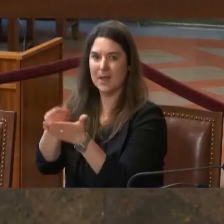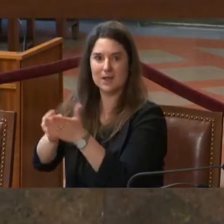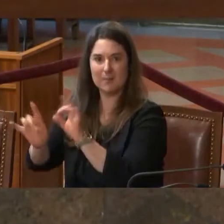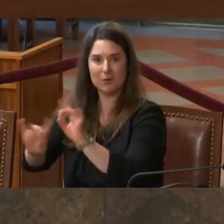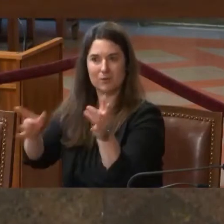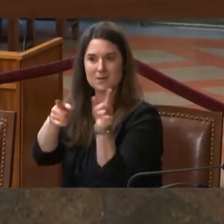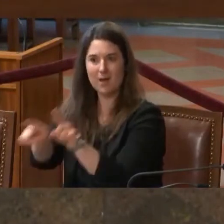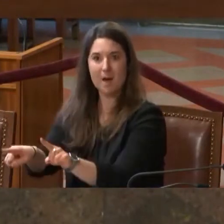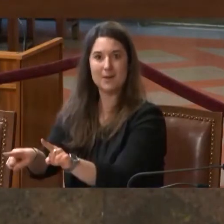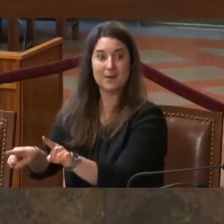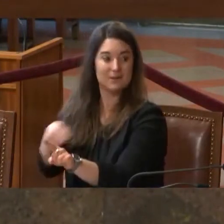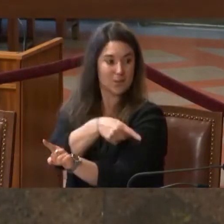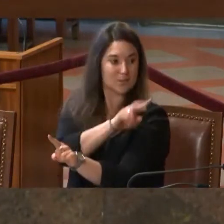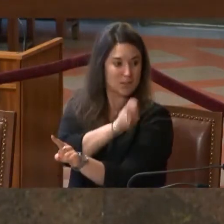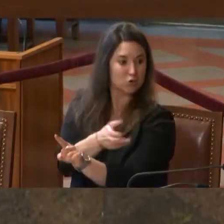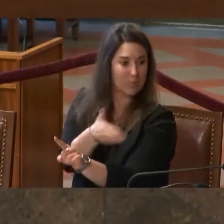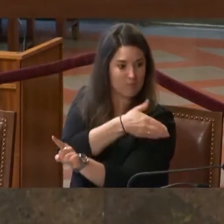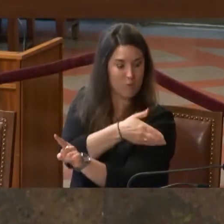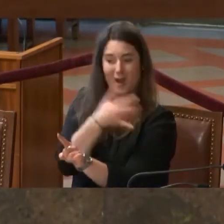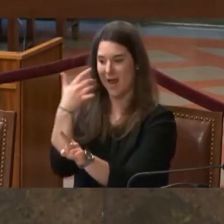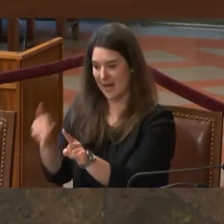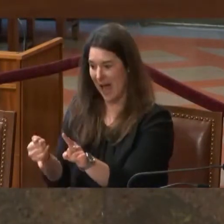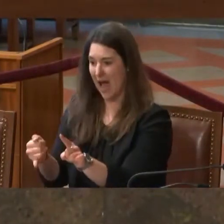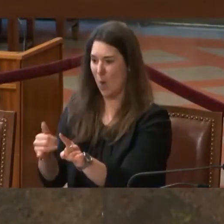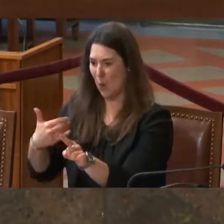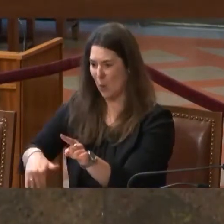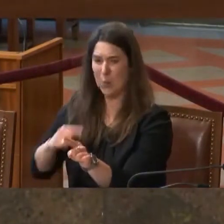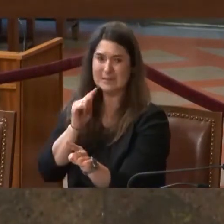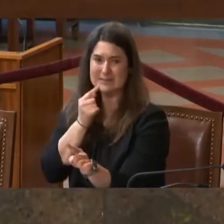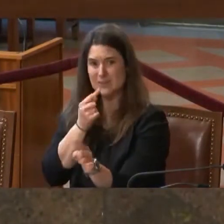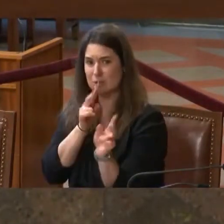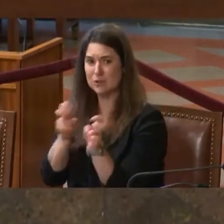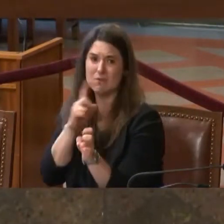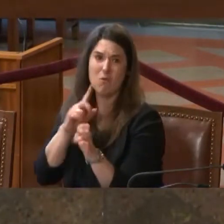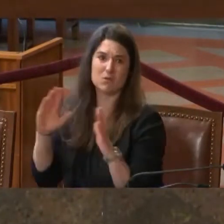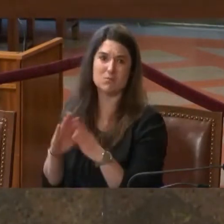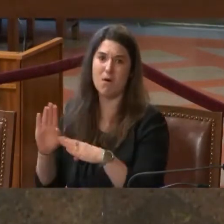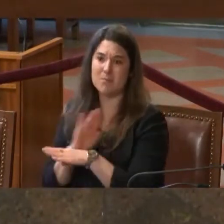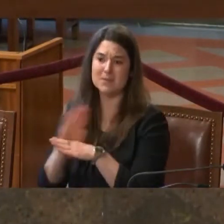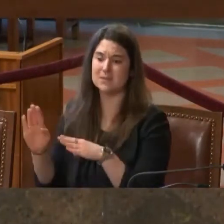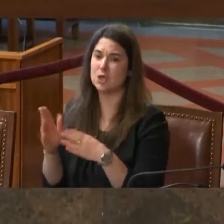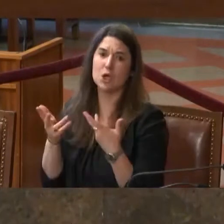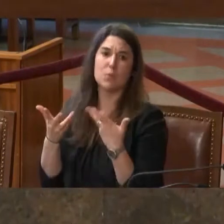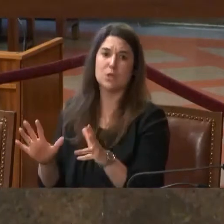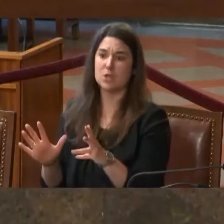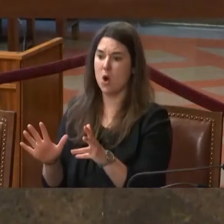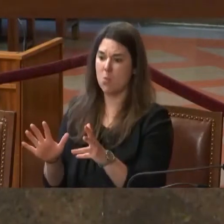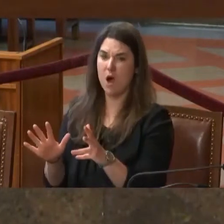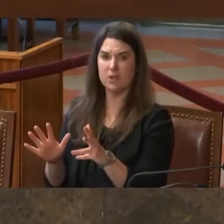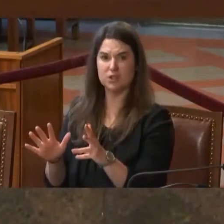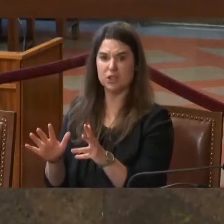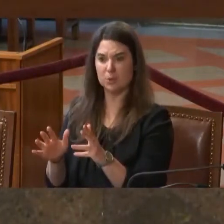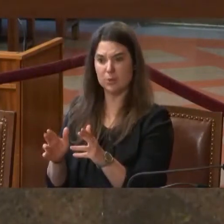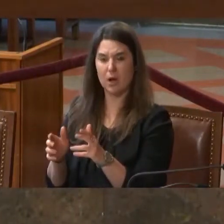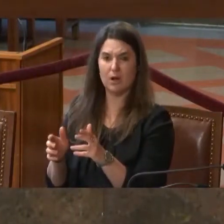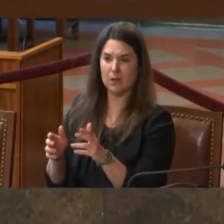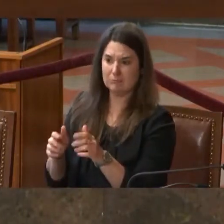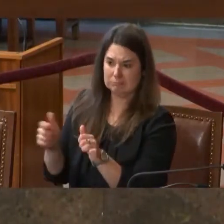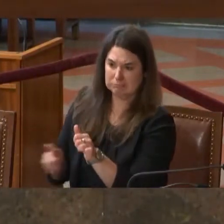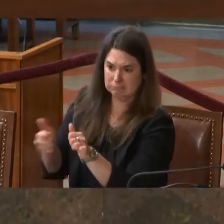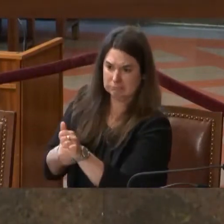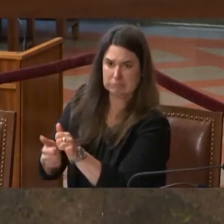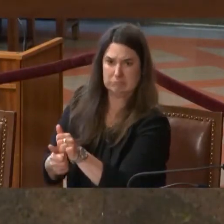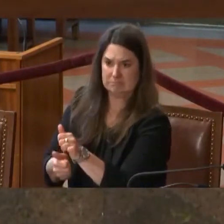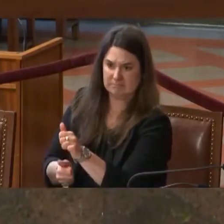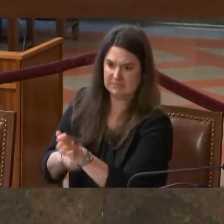we're going through, but it is definitely an issue right now for our small businesses. And the last thing we want to do is come after a small business, cite a small